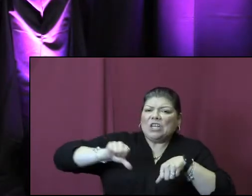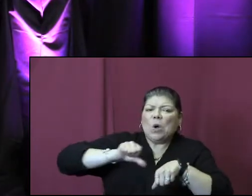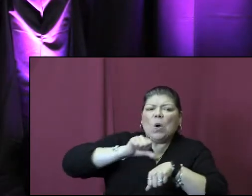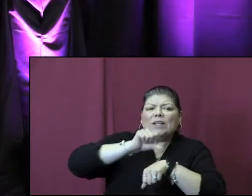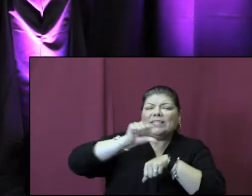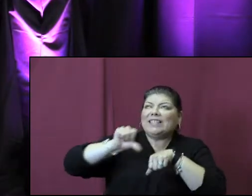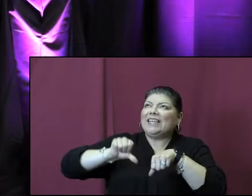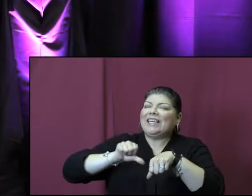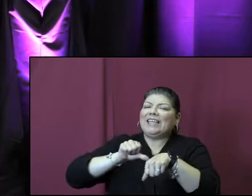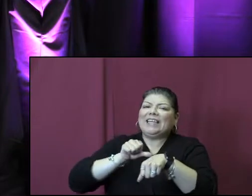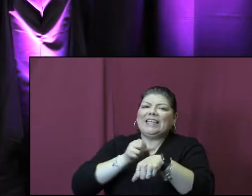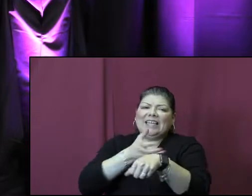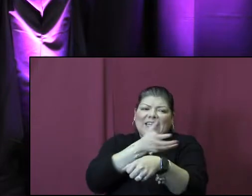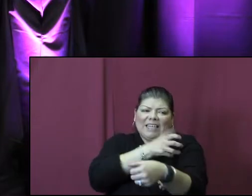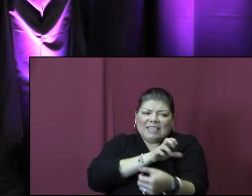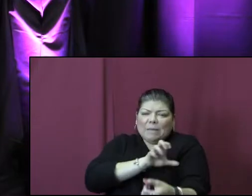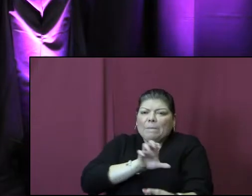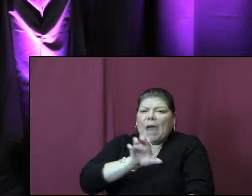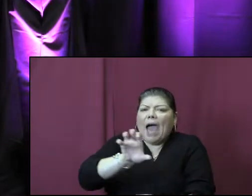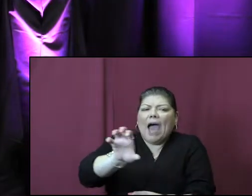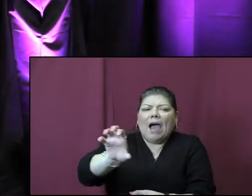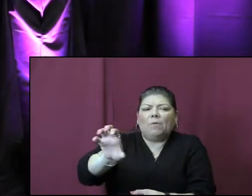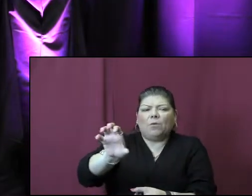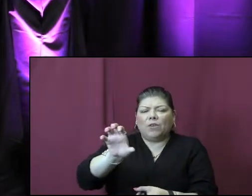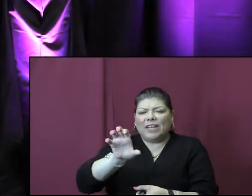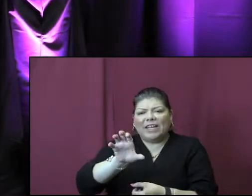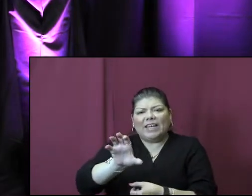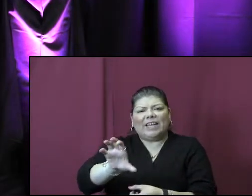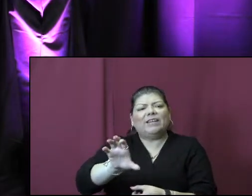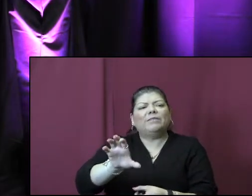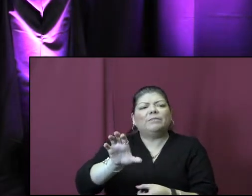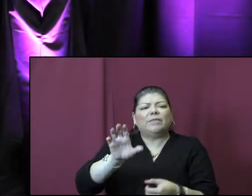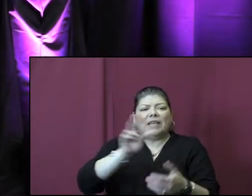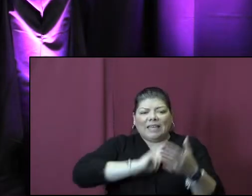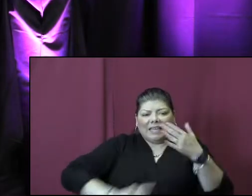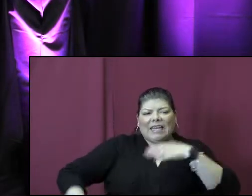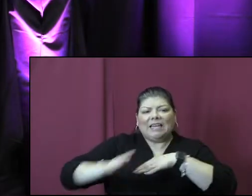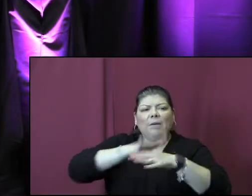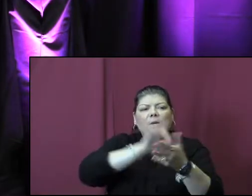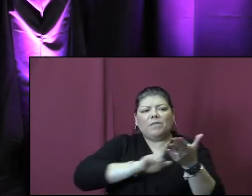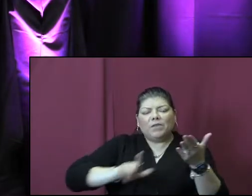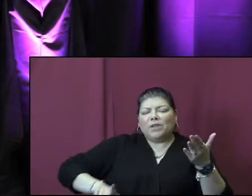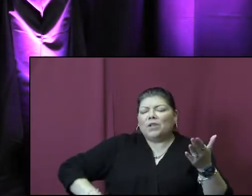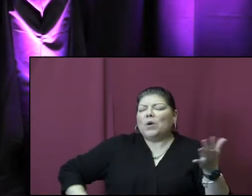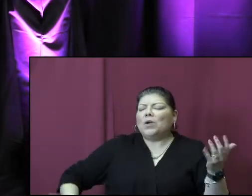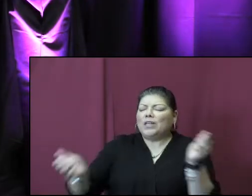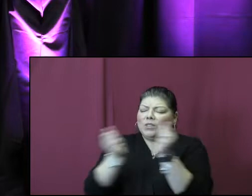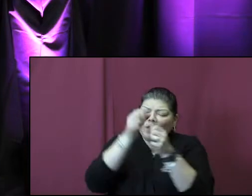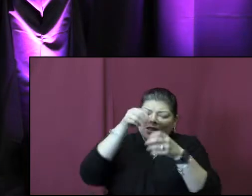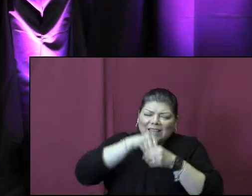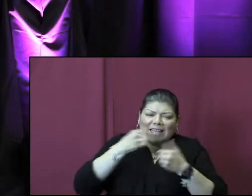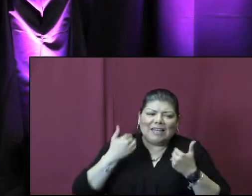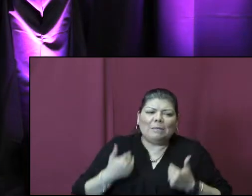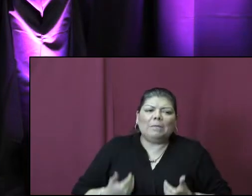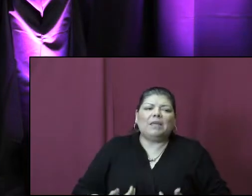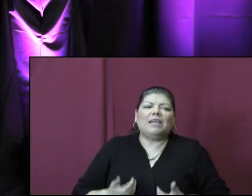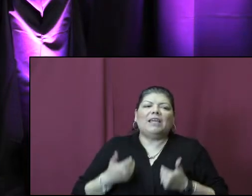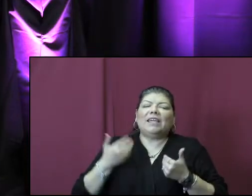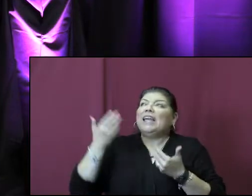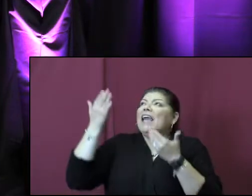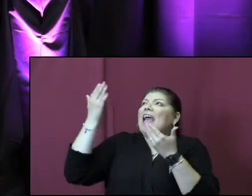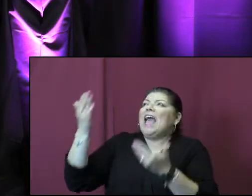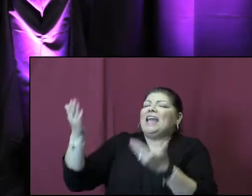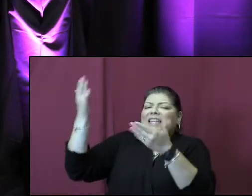His anointing is empowering. The kingdom of the Lord is within